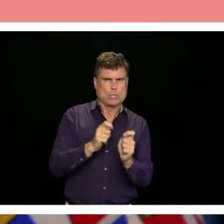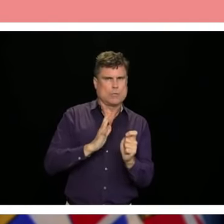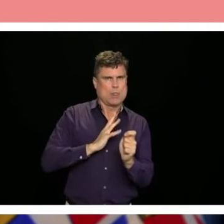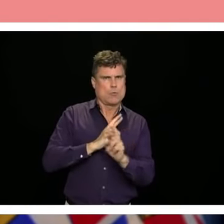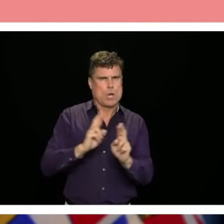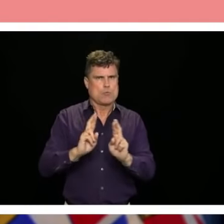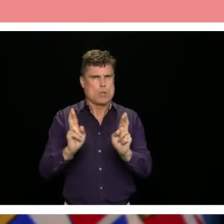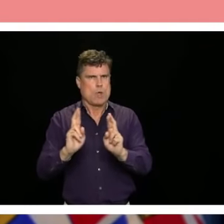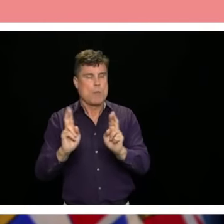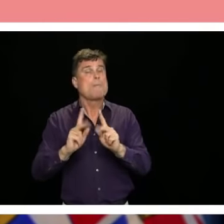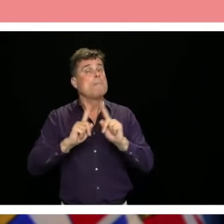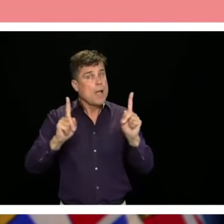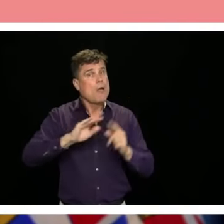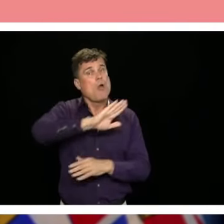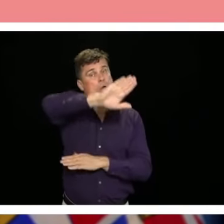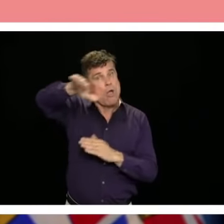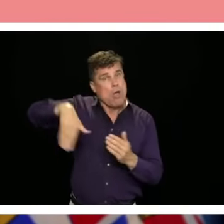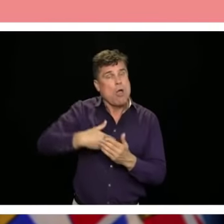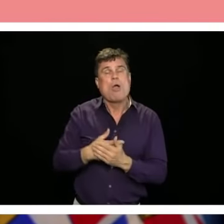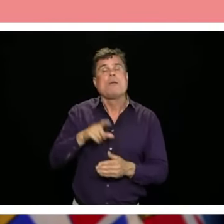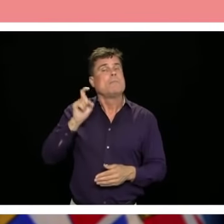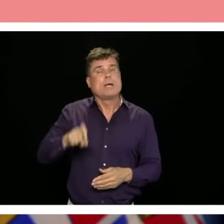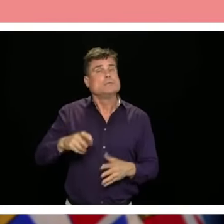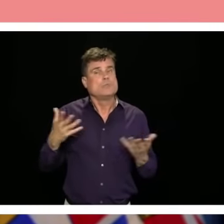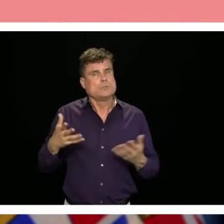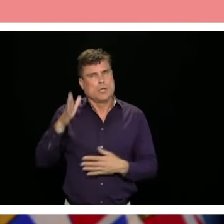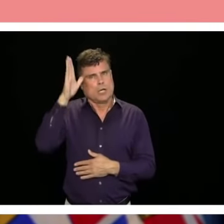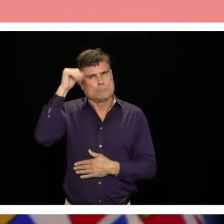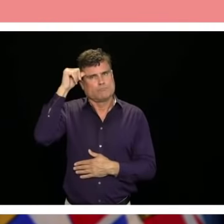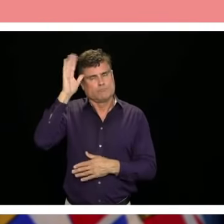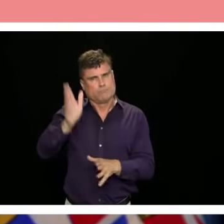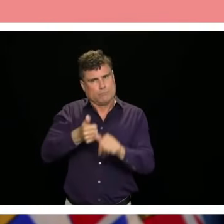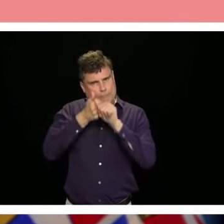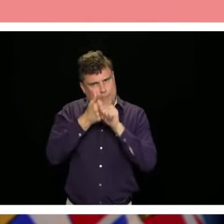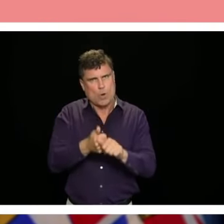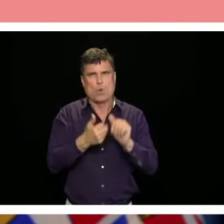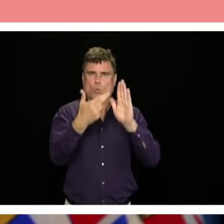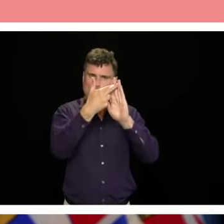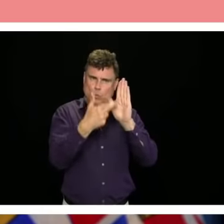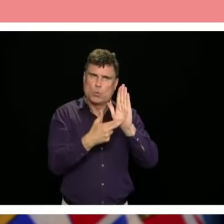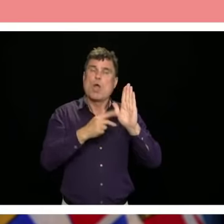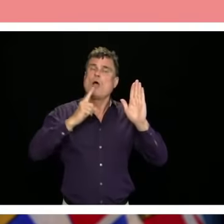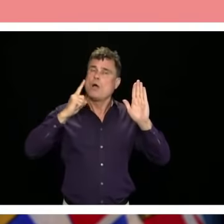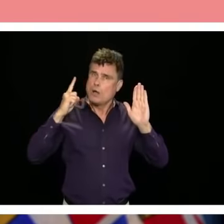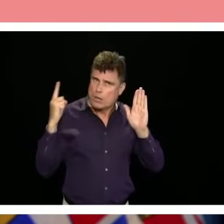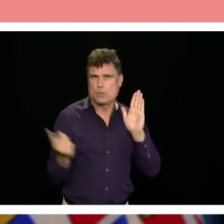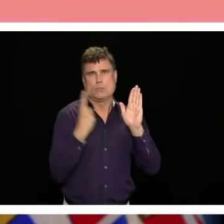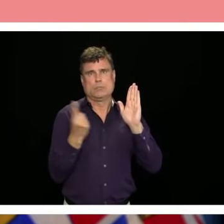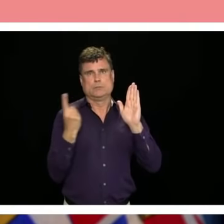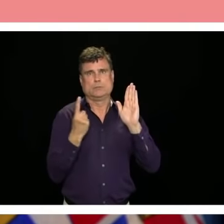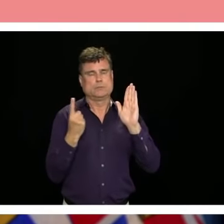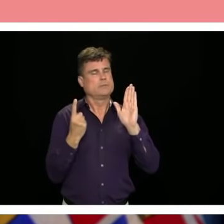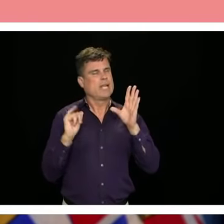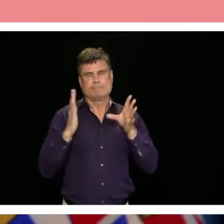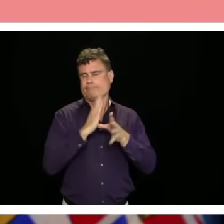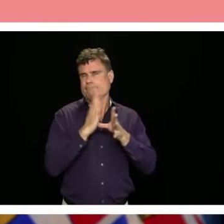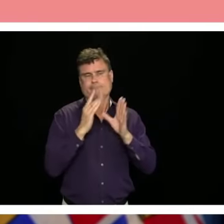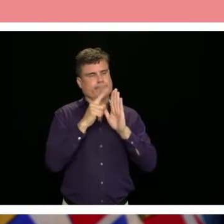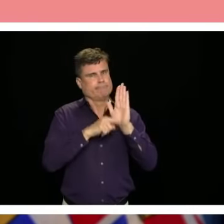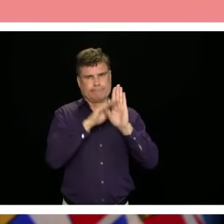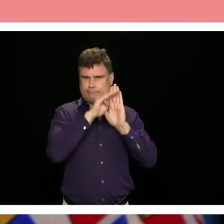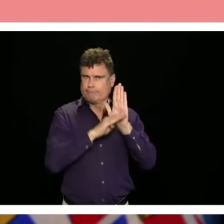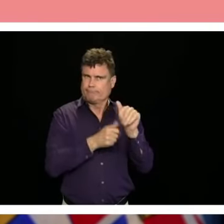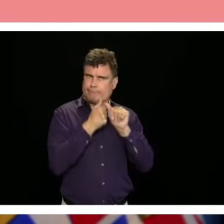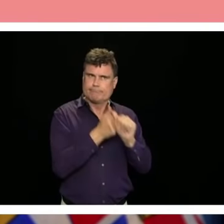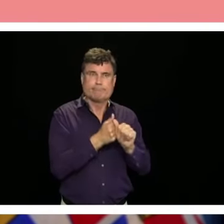and clusters with rapid contact tracing, and that's the work of public health. And we need to modify our measures as needed. And that